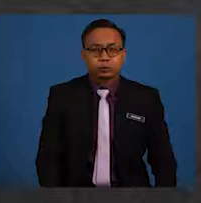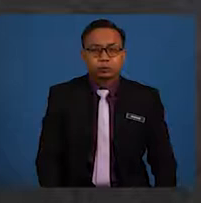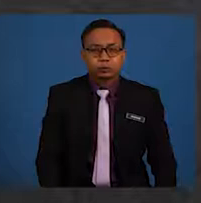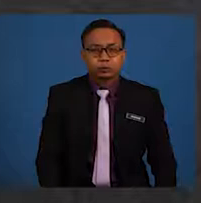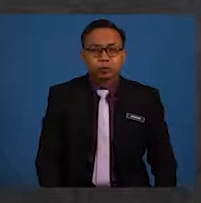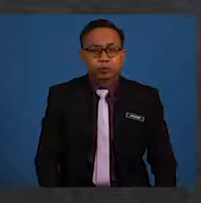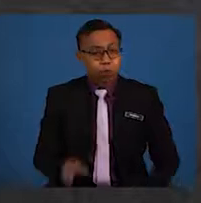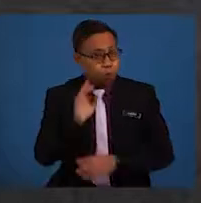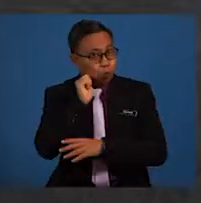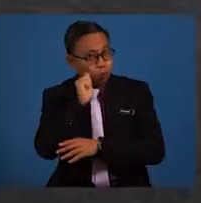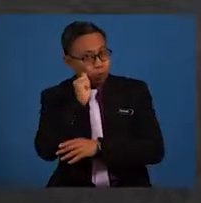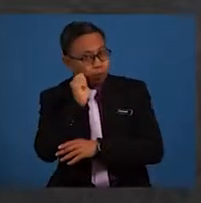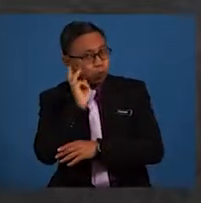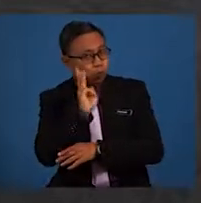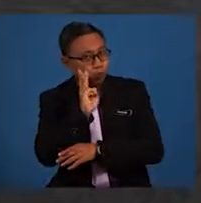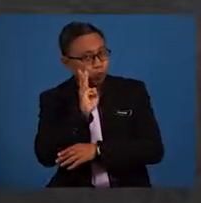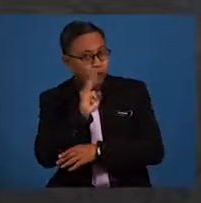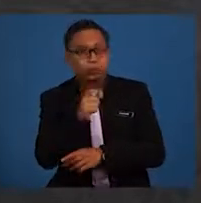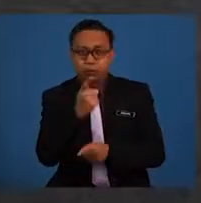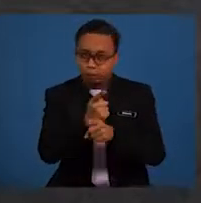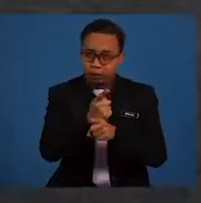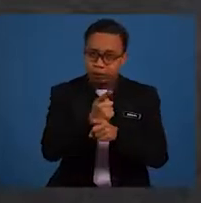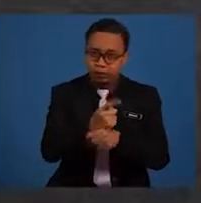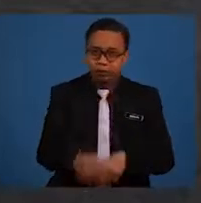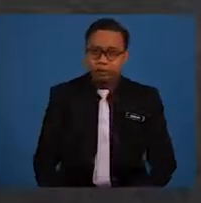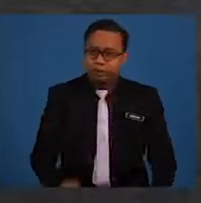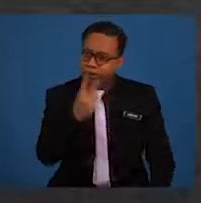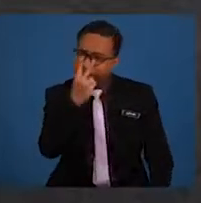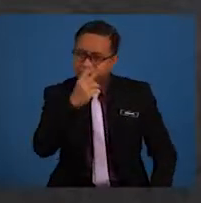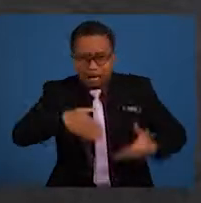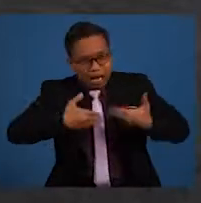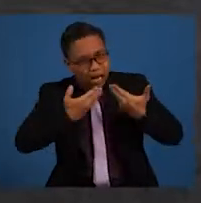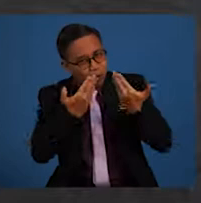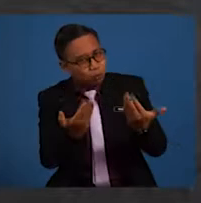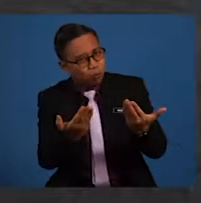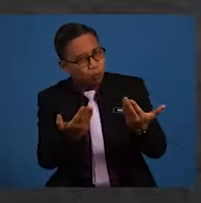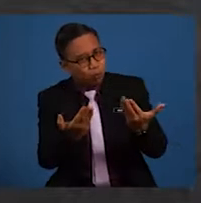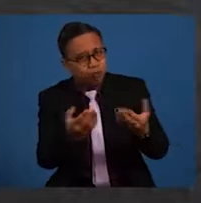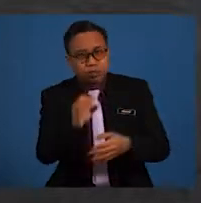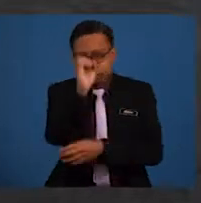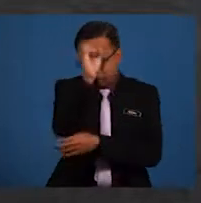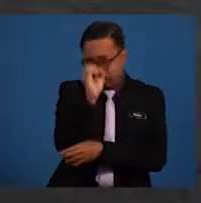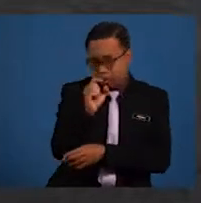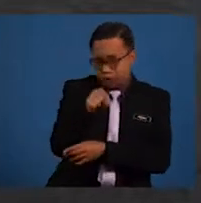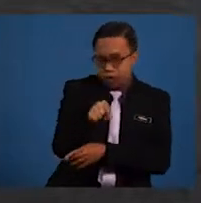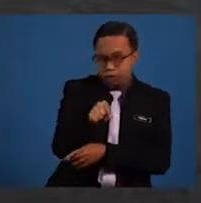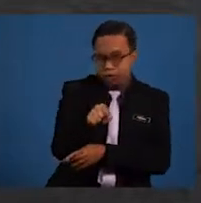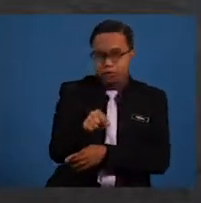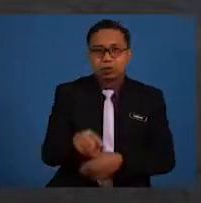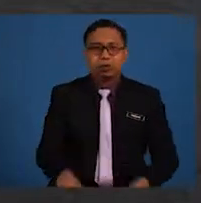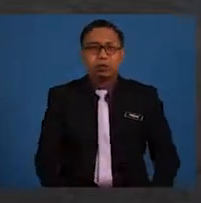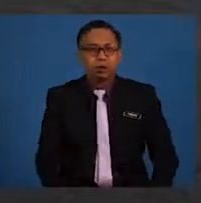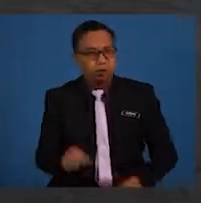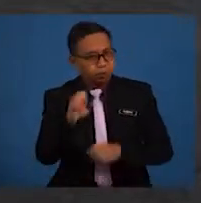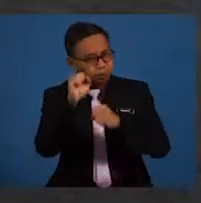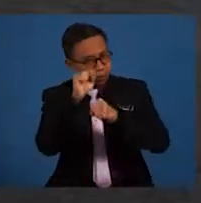The woman, right? See how the exclamation mark enforces